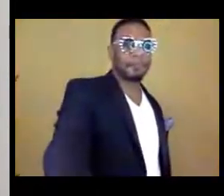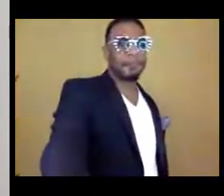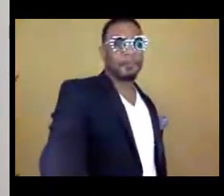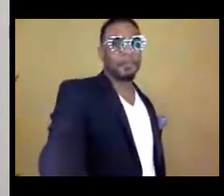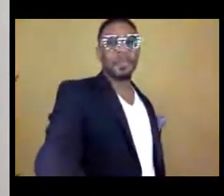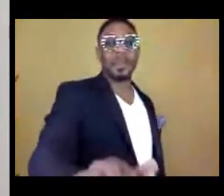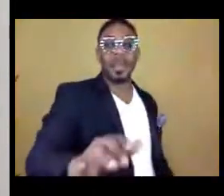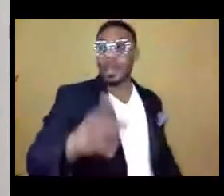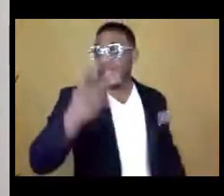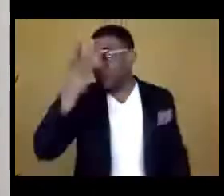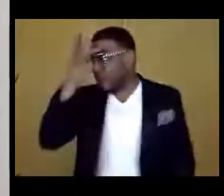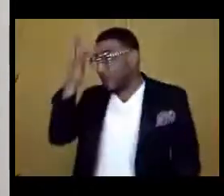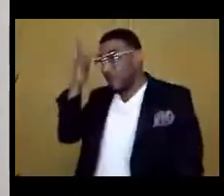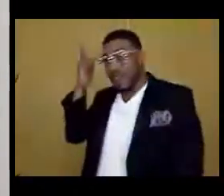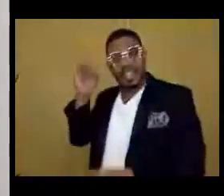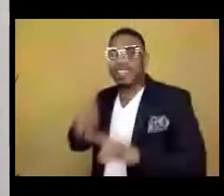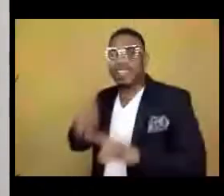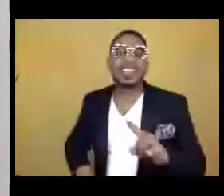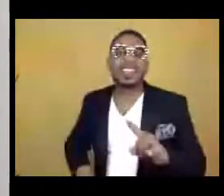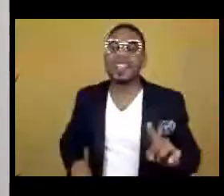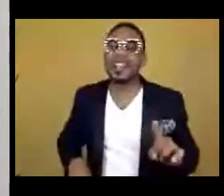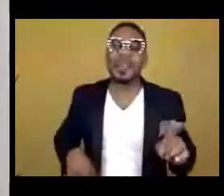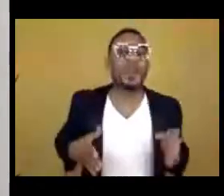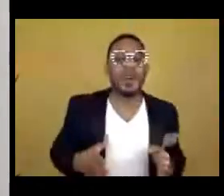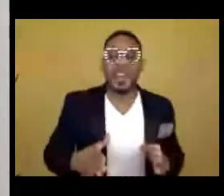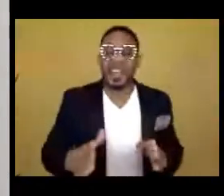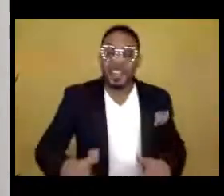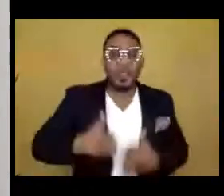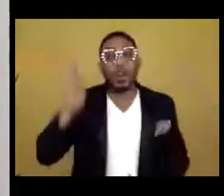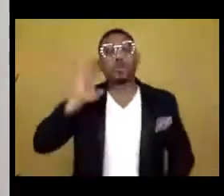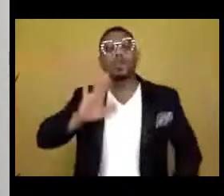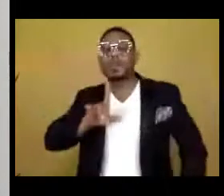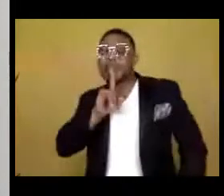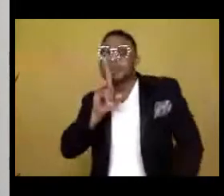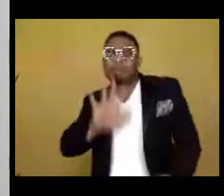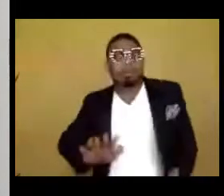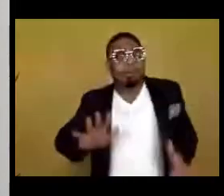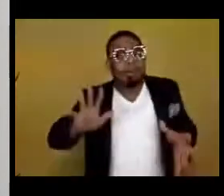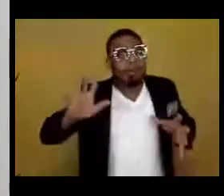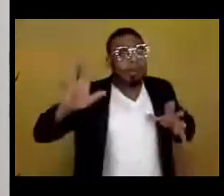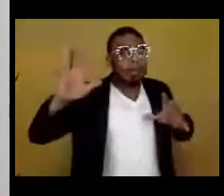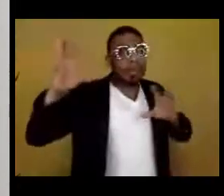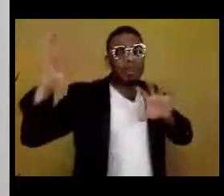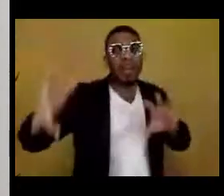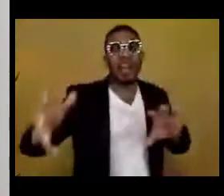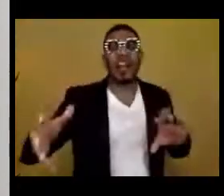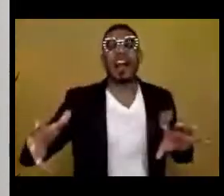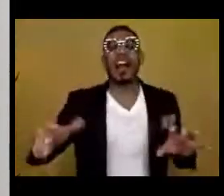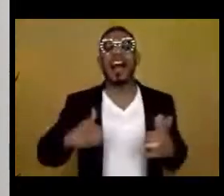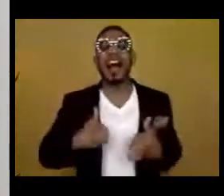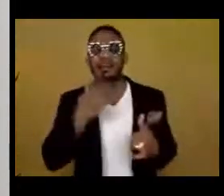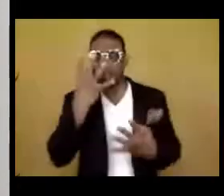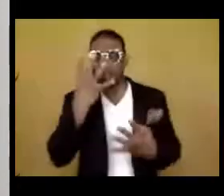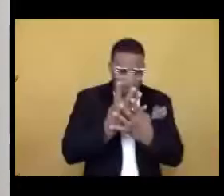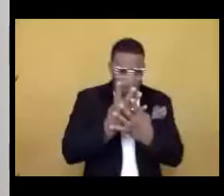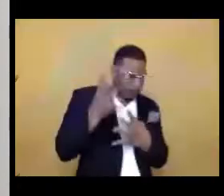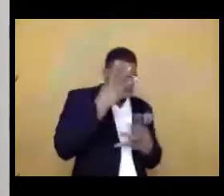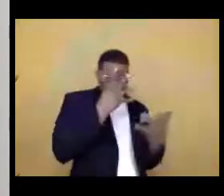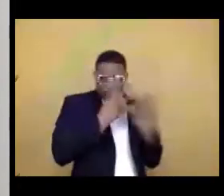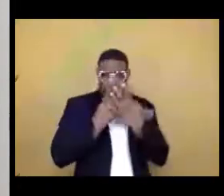I can't forget the way life used to be. I was a